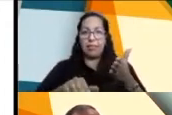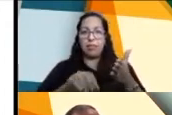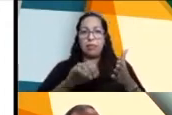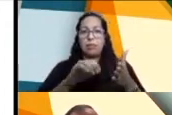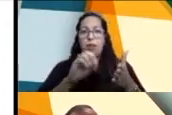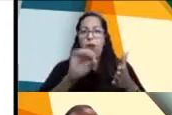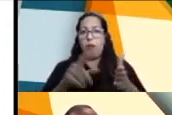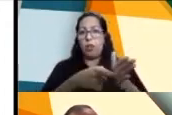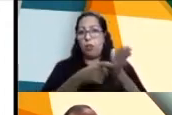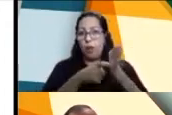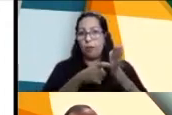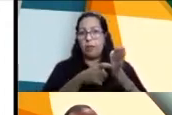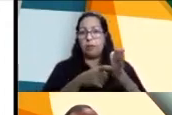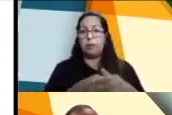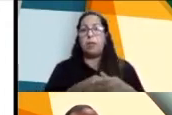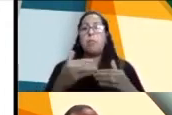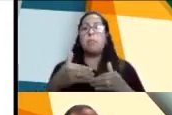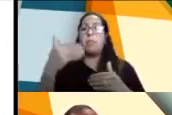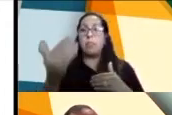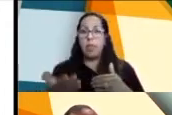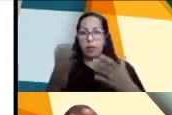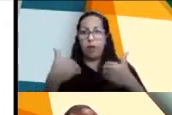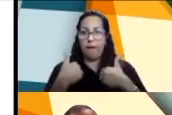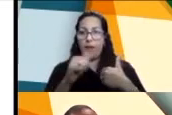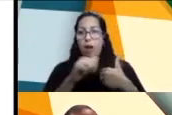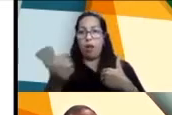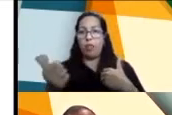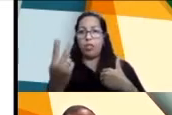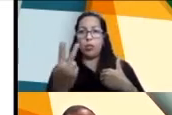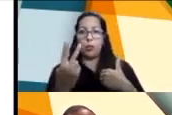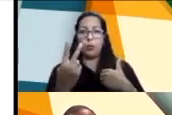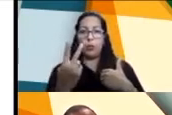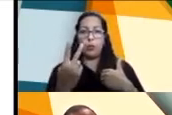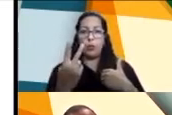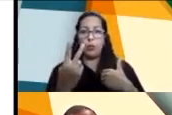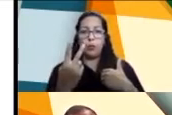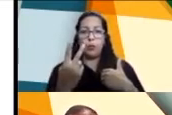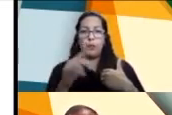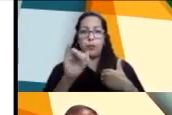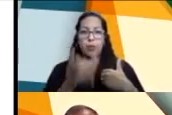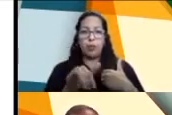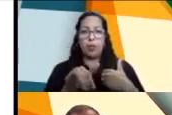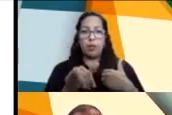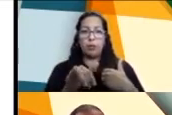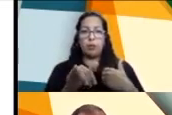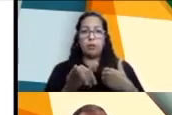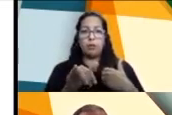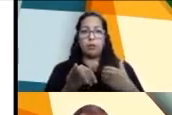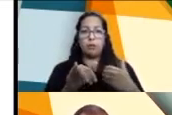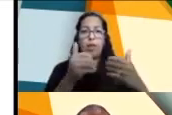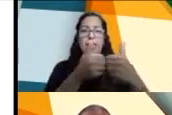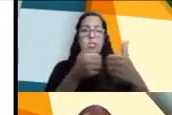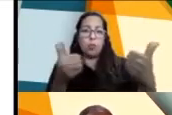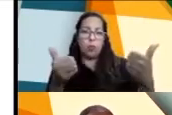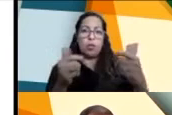environmental requirement. Then you have other 2 that is, those are going to be categorically excluded, but subject